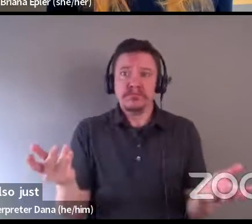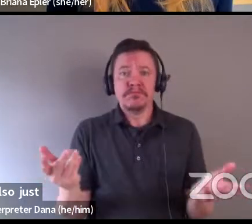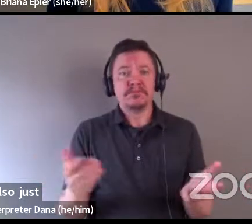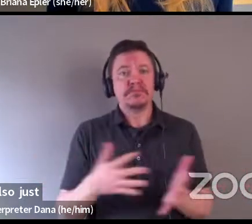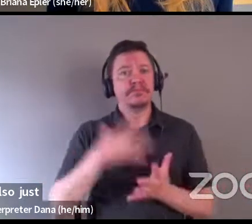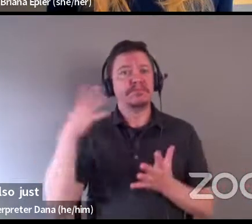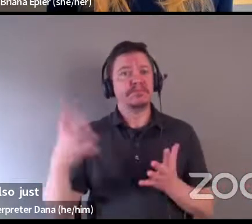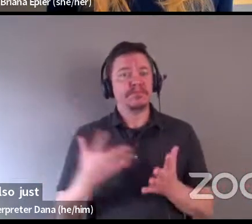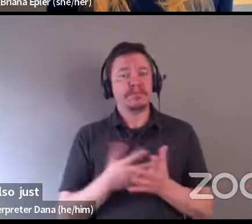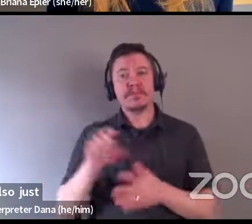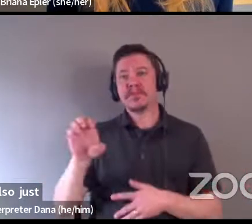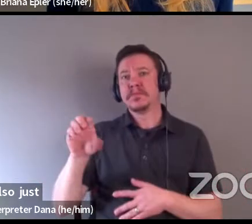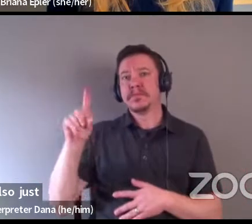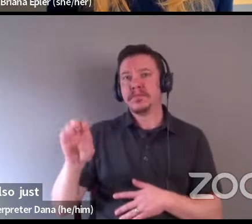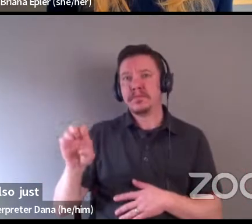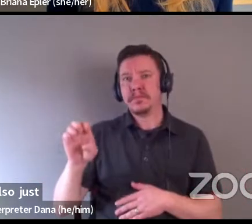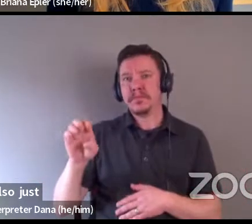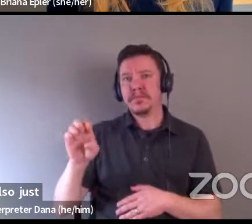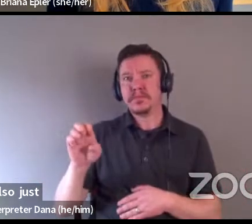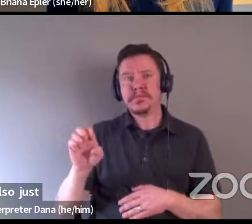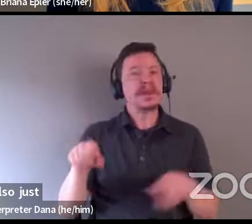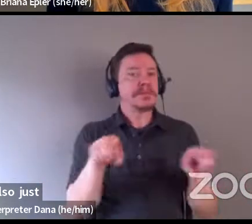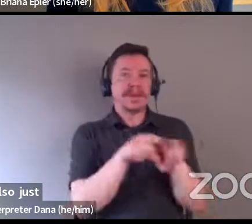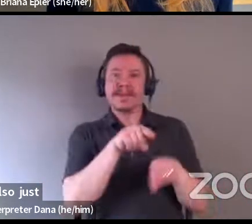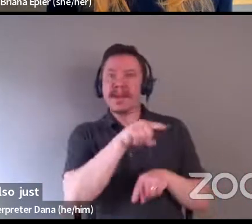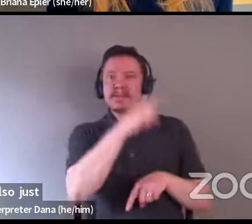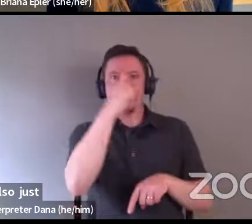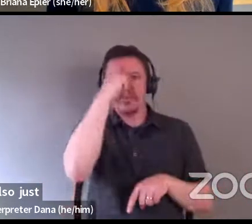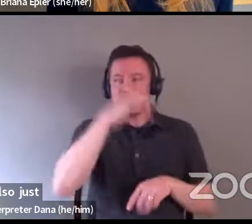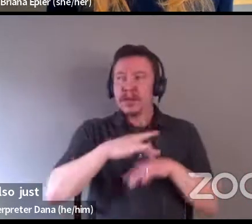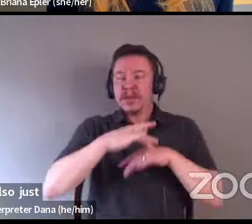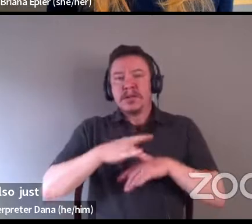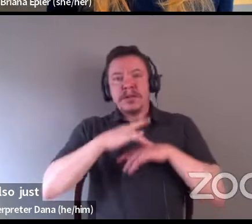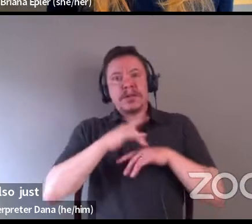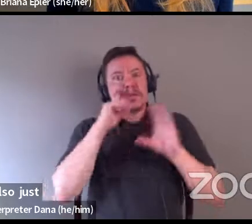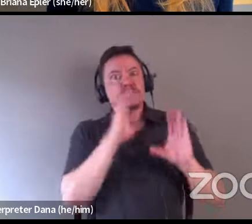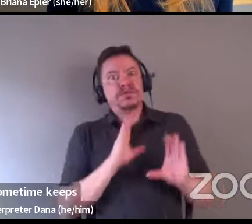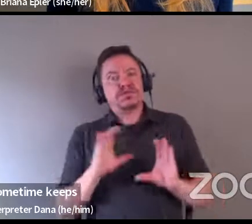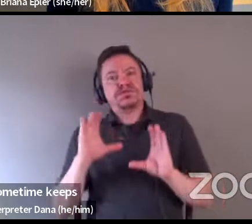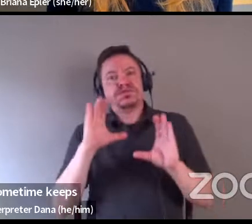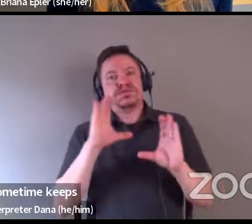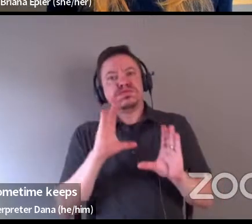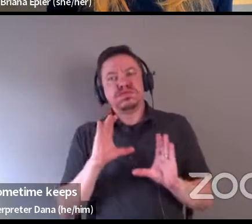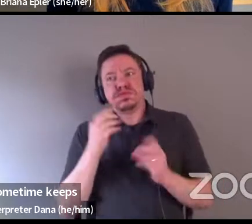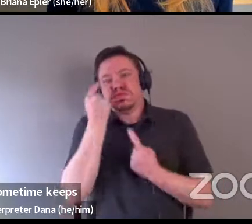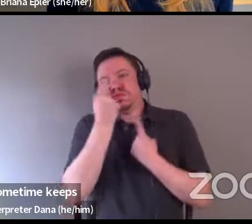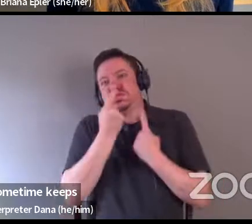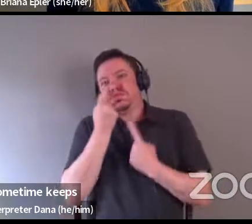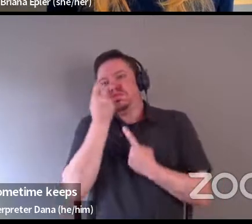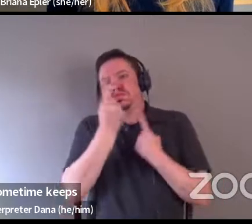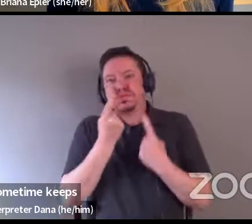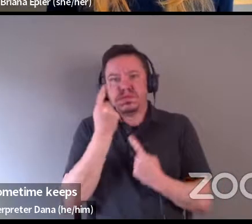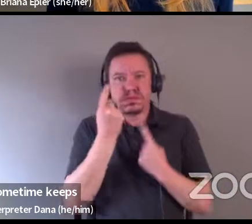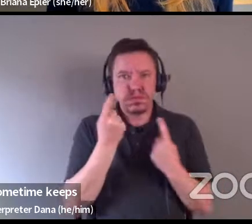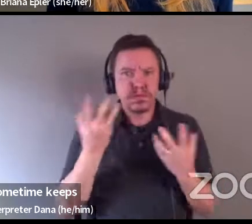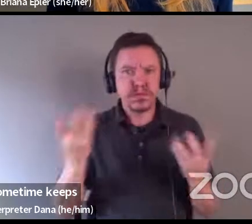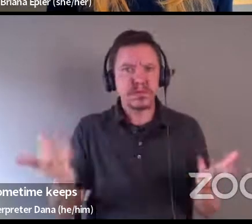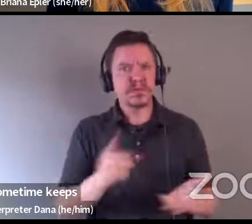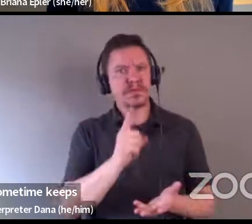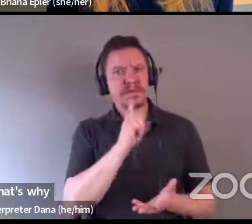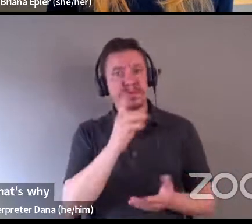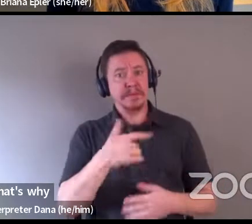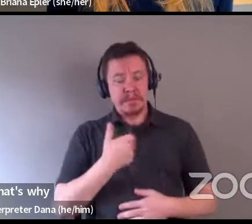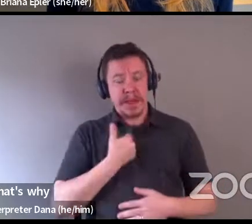sometimes, like, it keeps me awake, and I sort of, that's why I always say I feel very